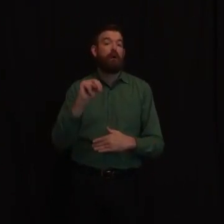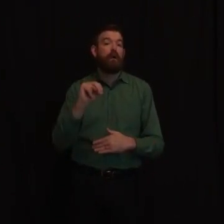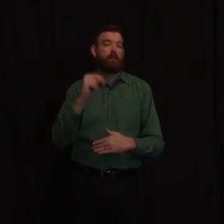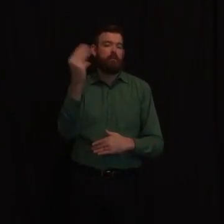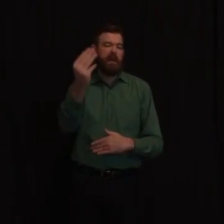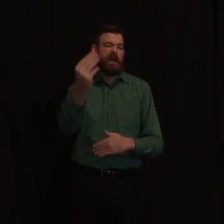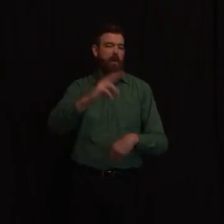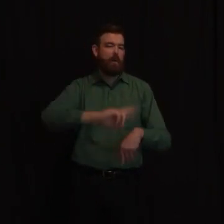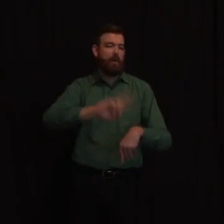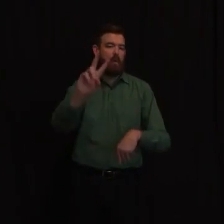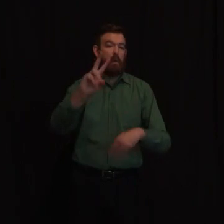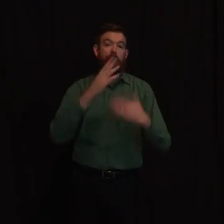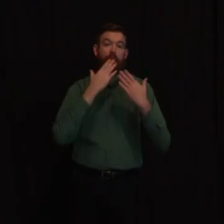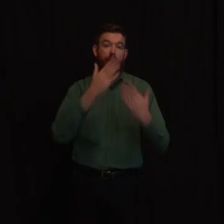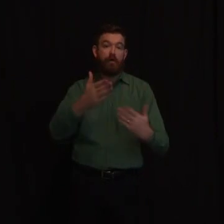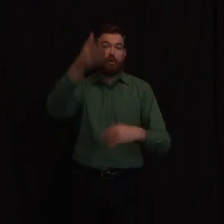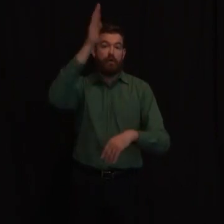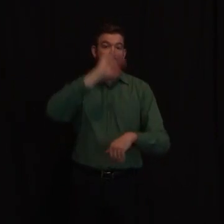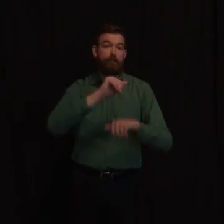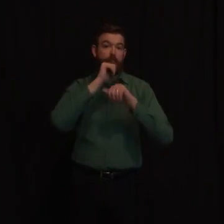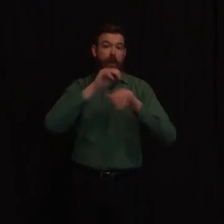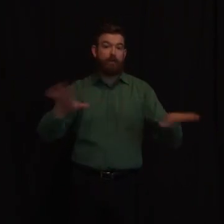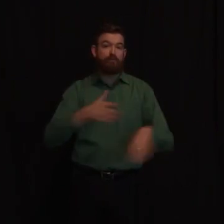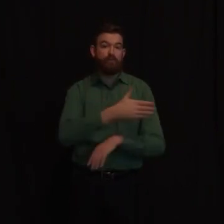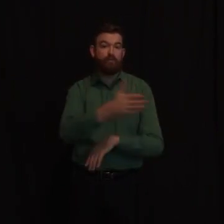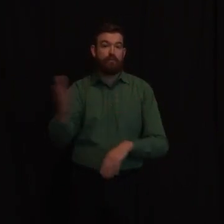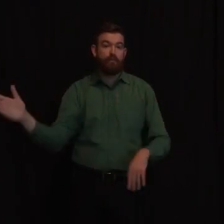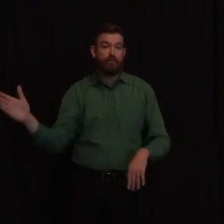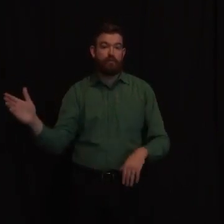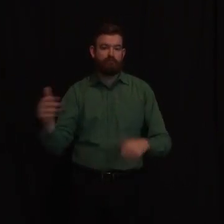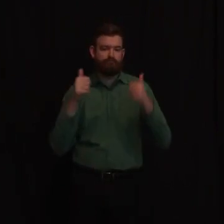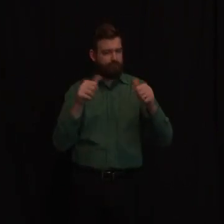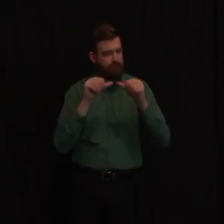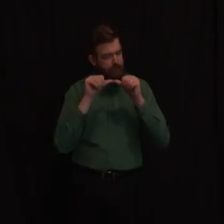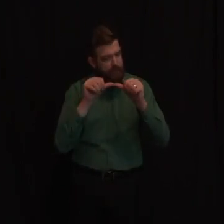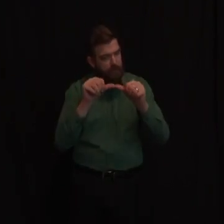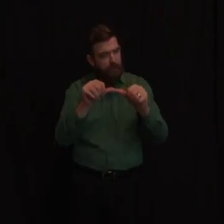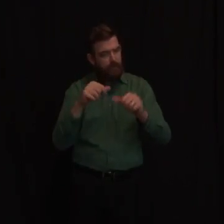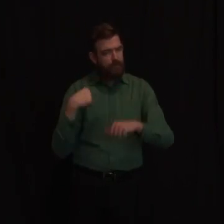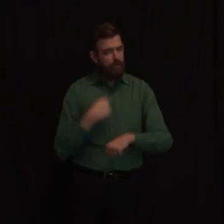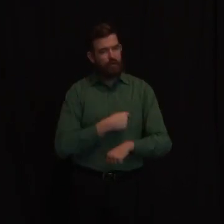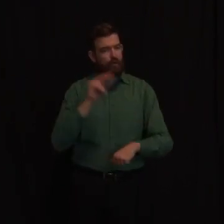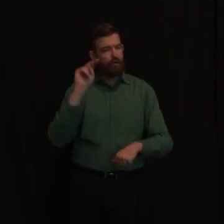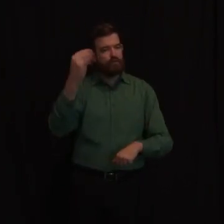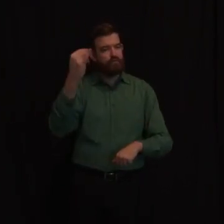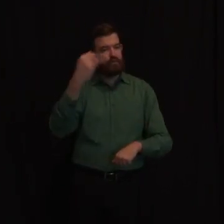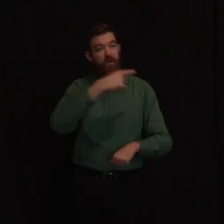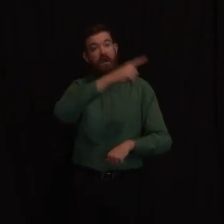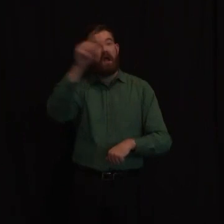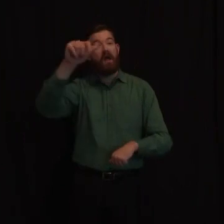for everything you are doing. Keep it up. It's New Jersey. No state in America is doing